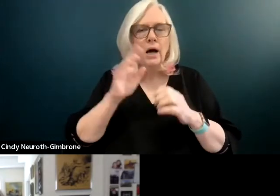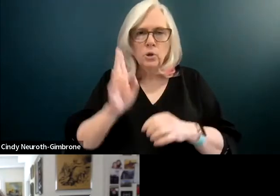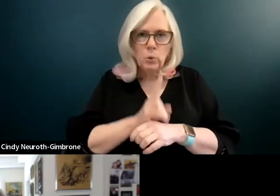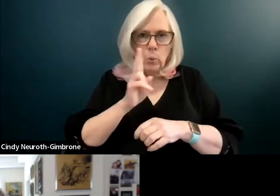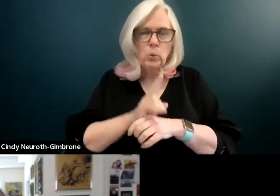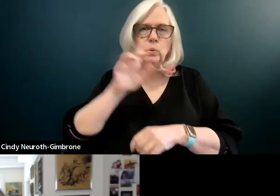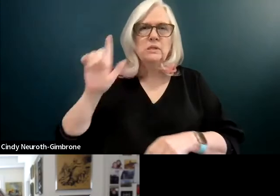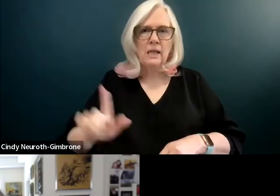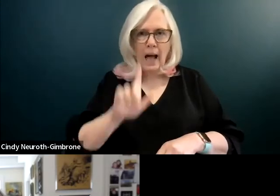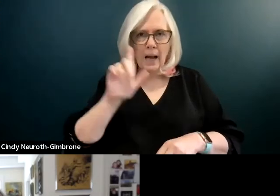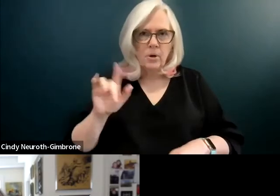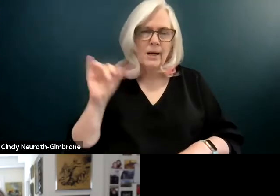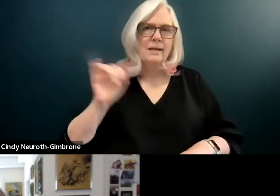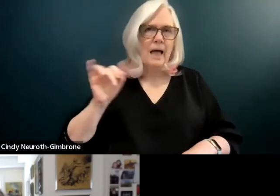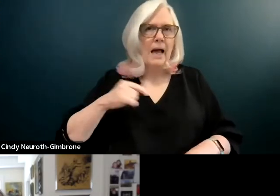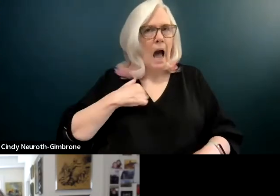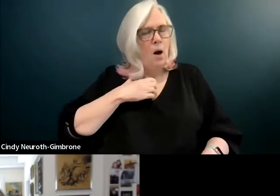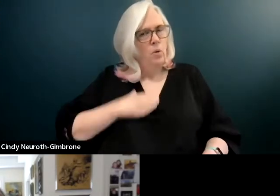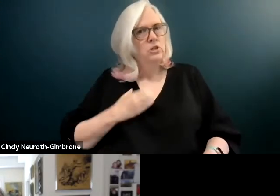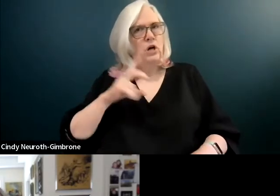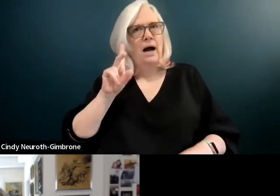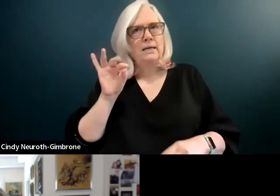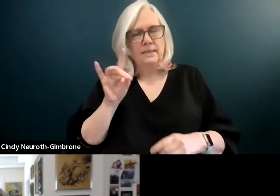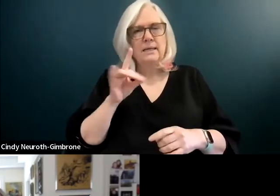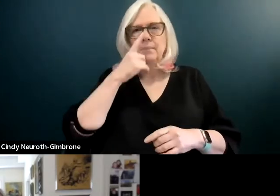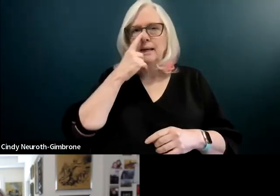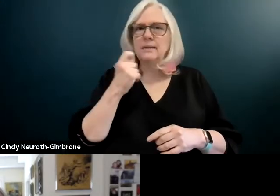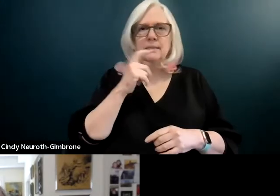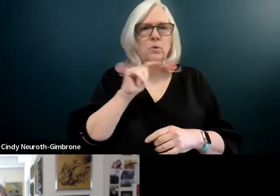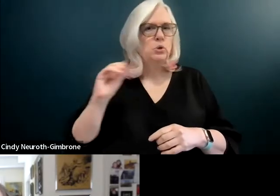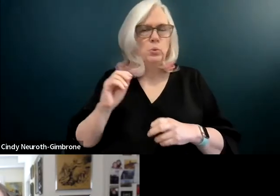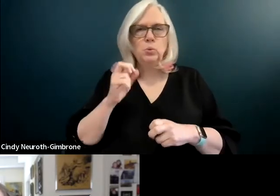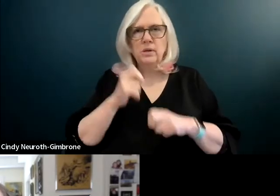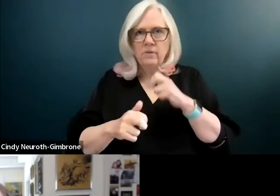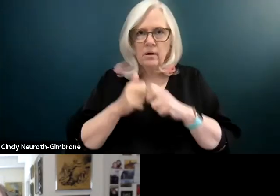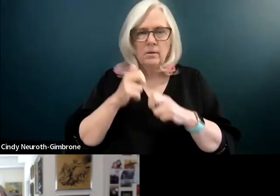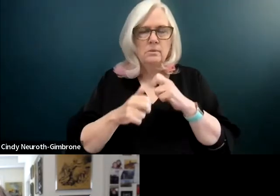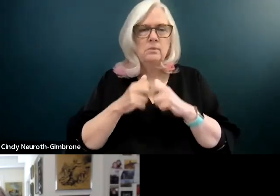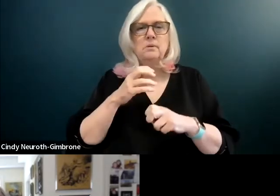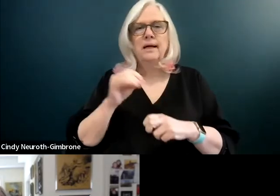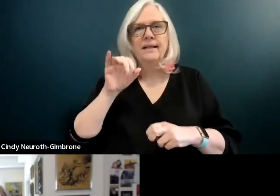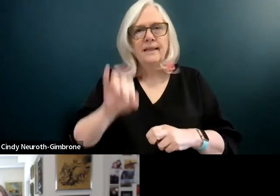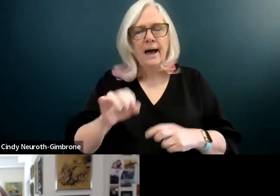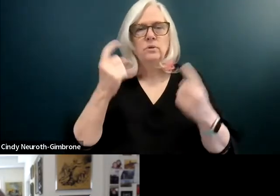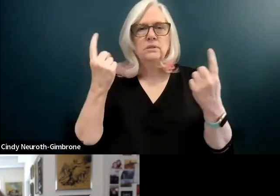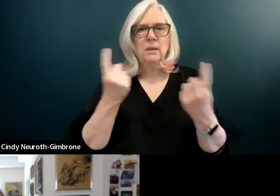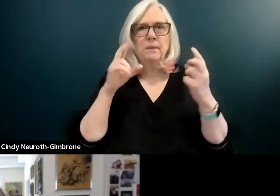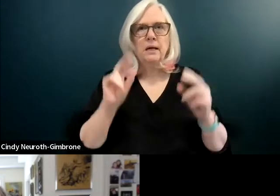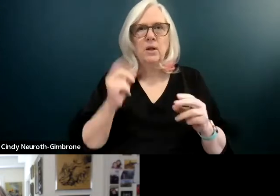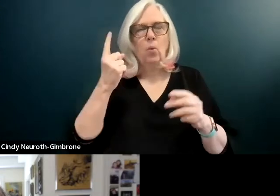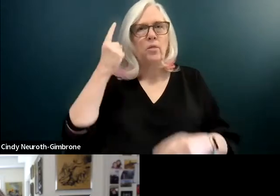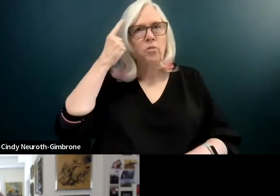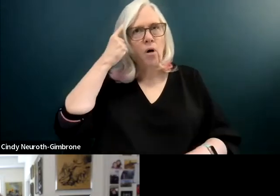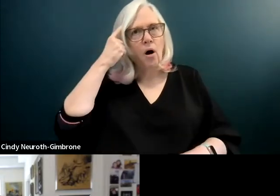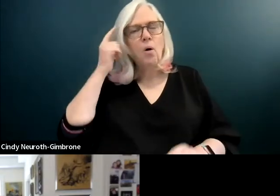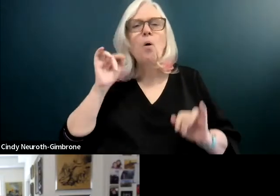to, because they were just too difficult. And it was something that nobody thought, like, oh, what